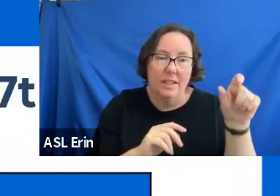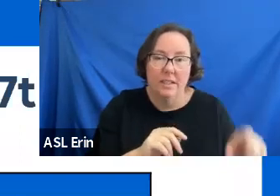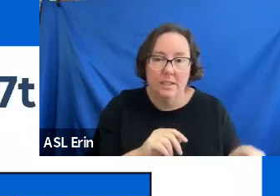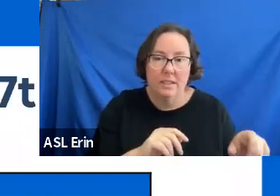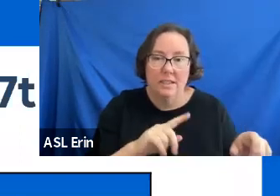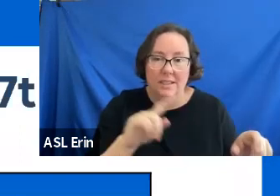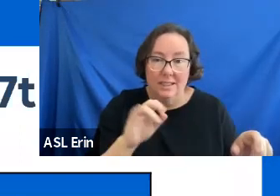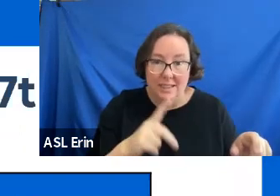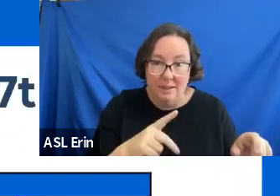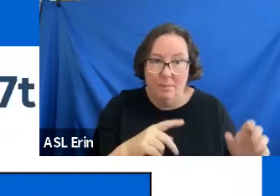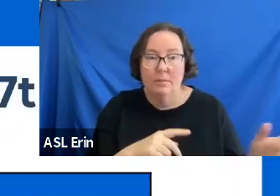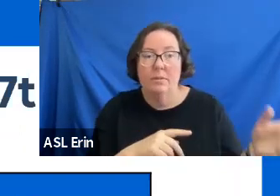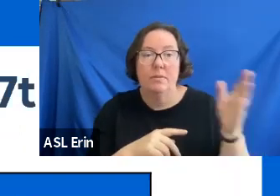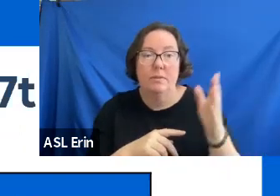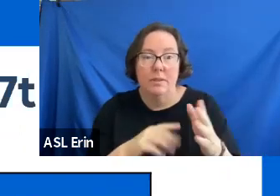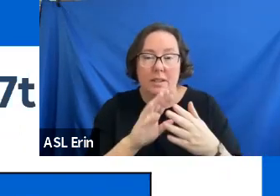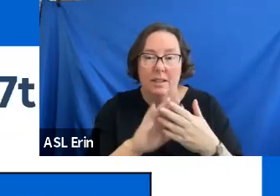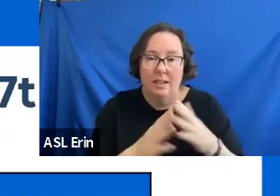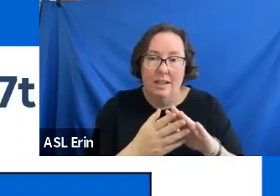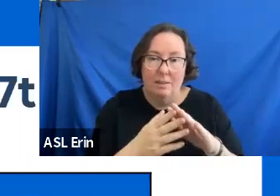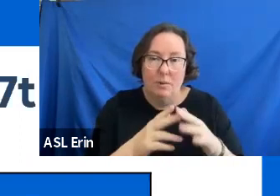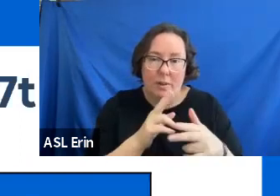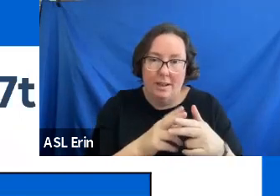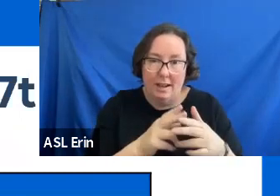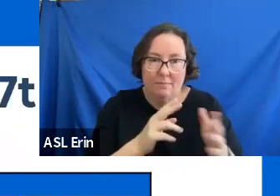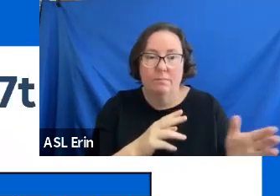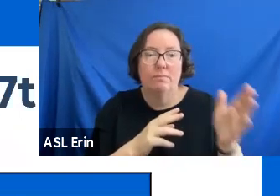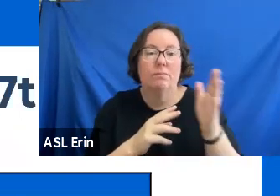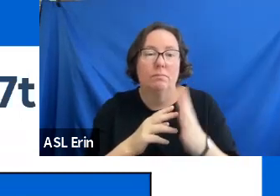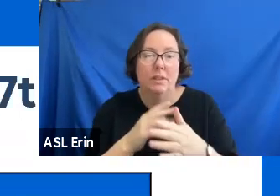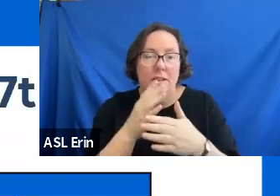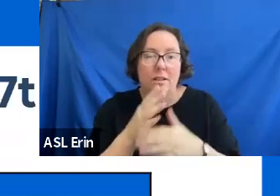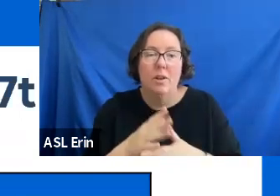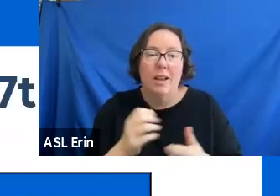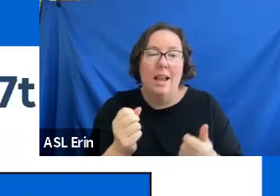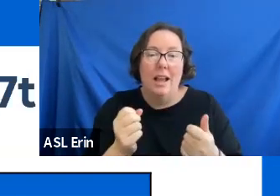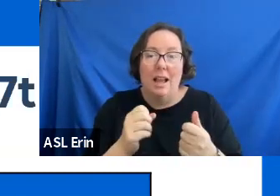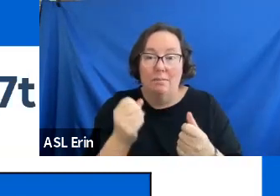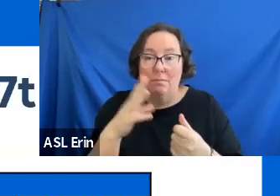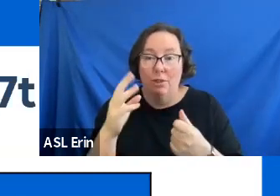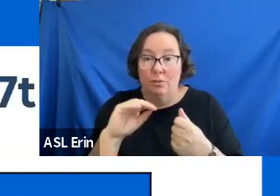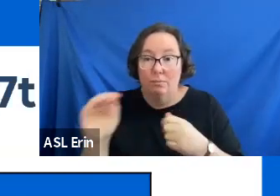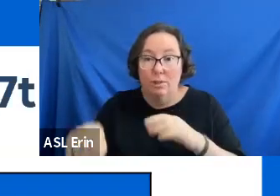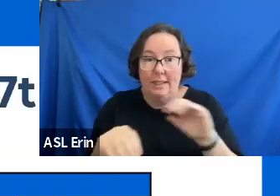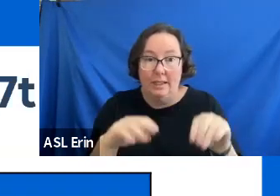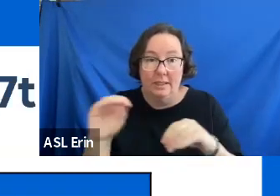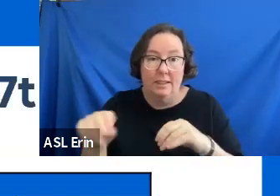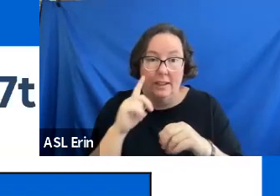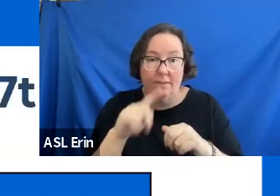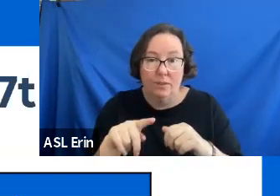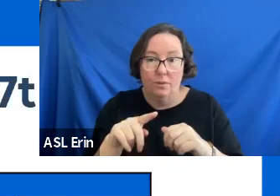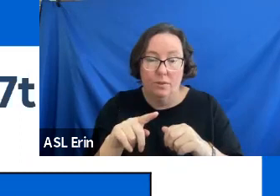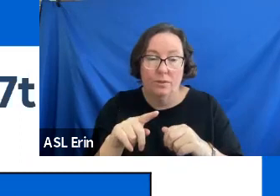it has the zip code and then a neighborhood. What we did is broke down percentage-wise the percent